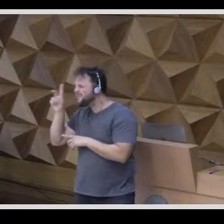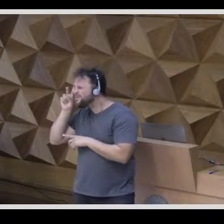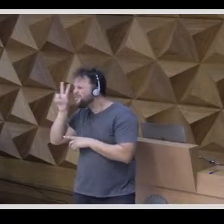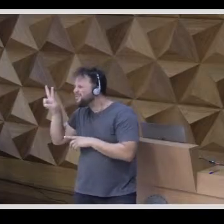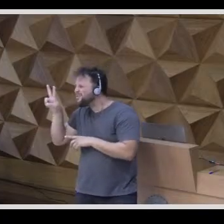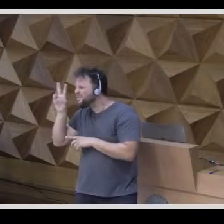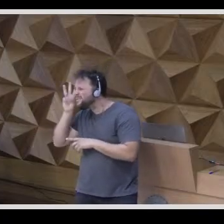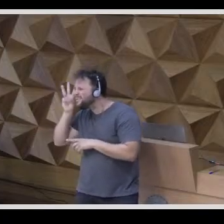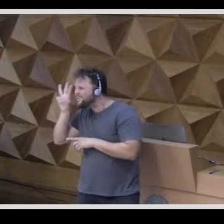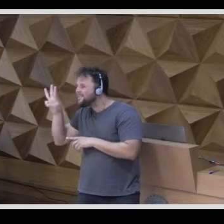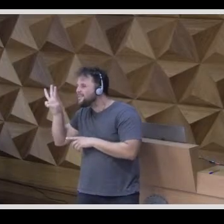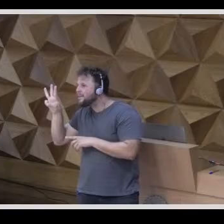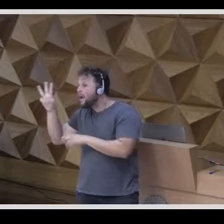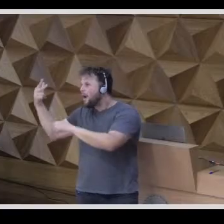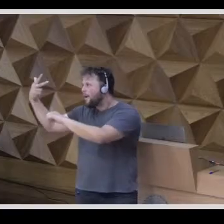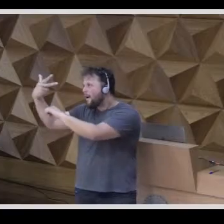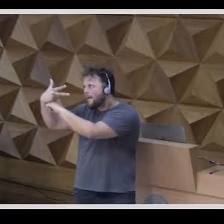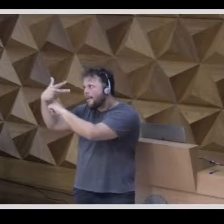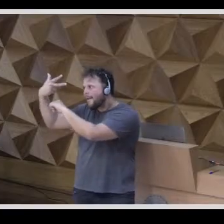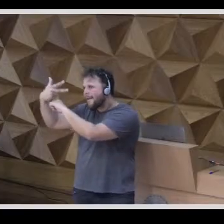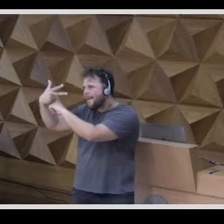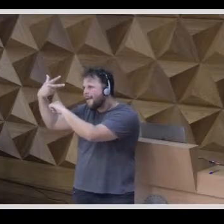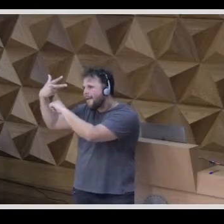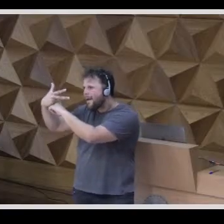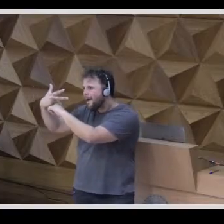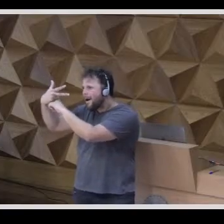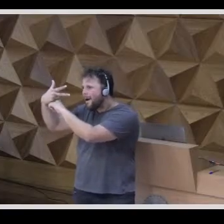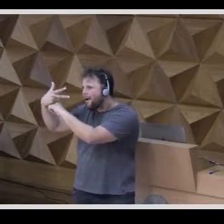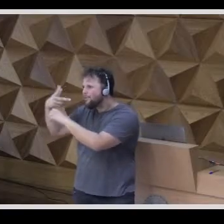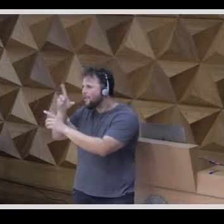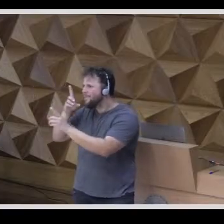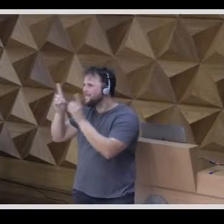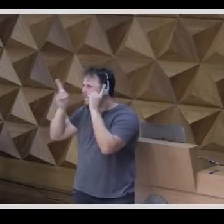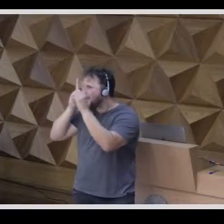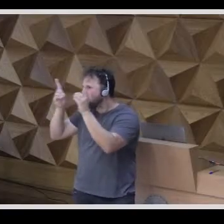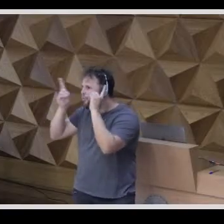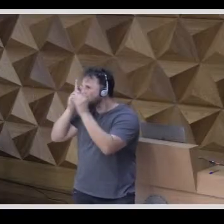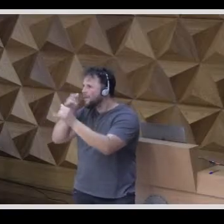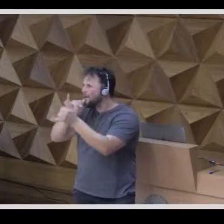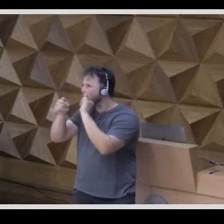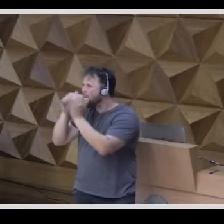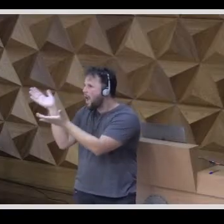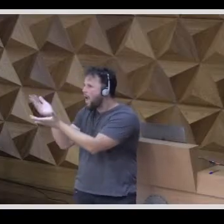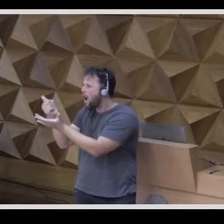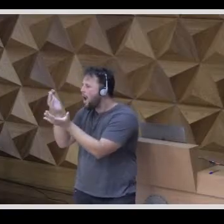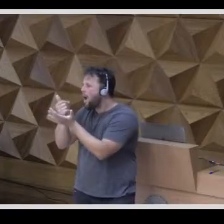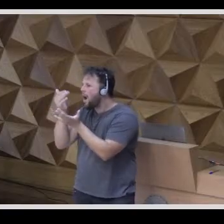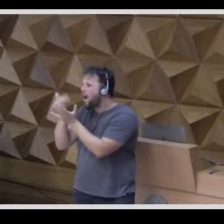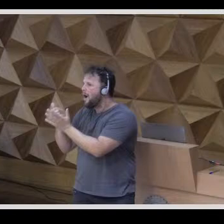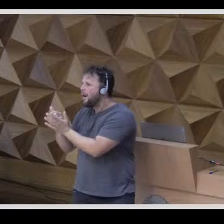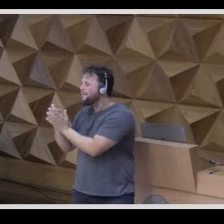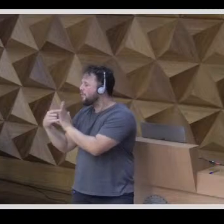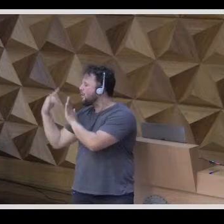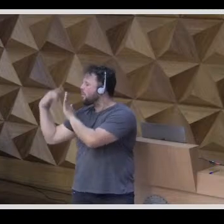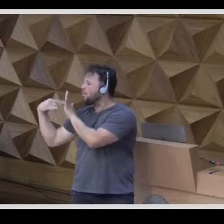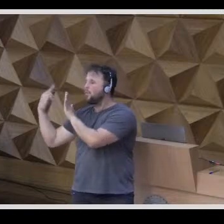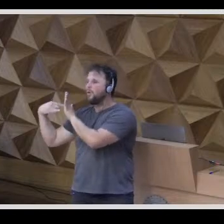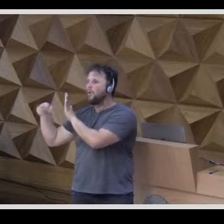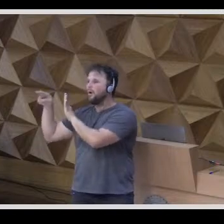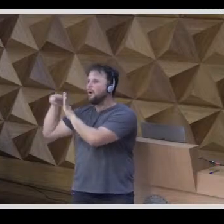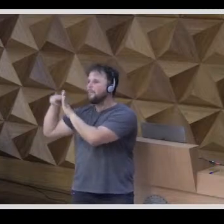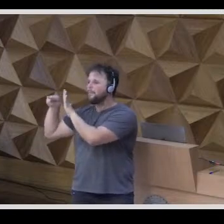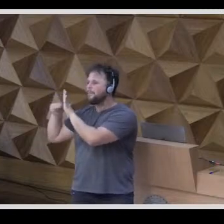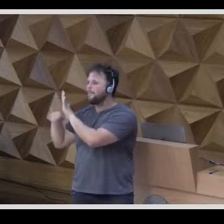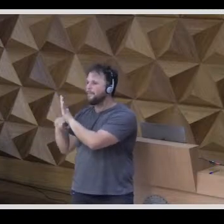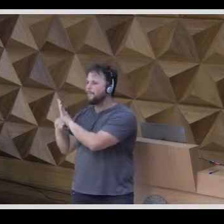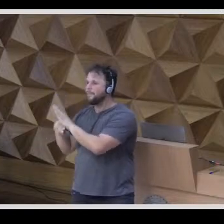somebody. And at some point, somebody is going to kind of start sending me notifications and sending me reminders.